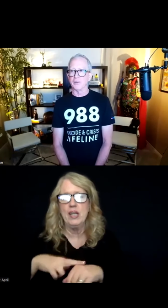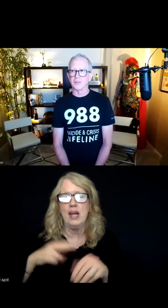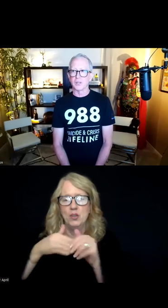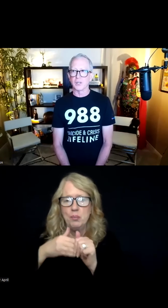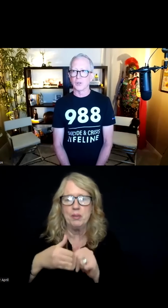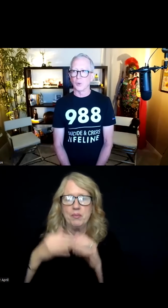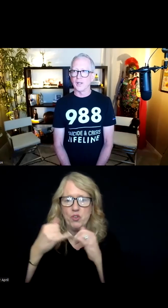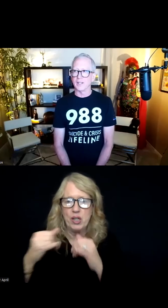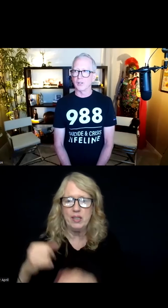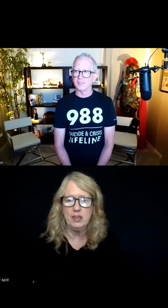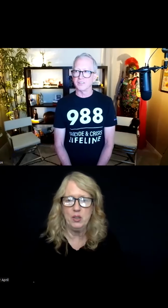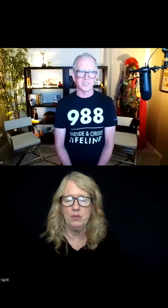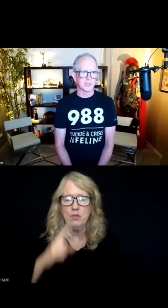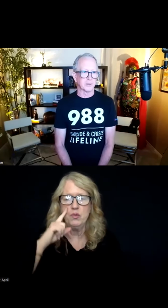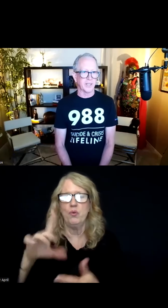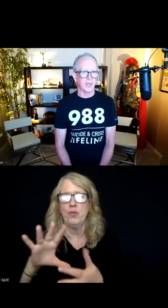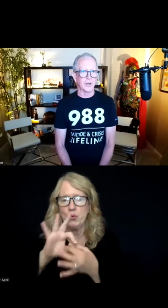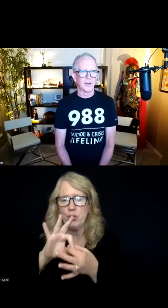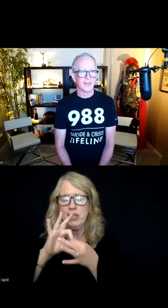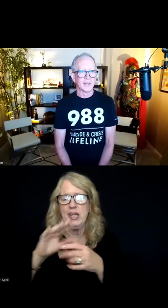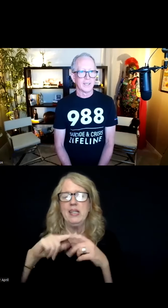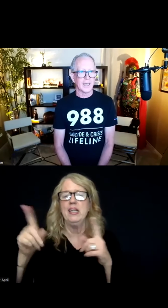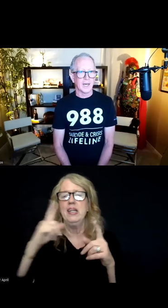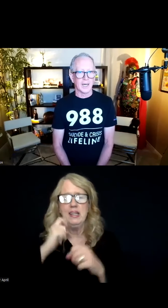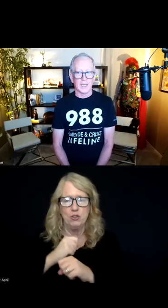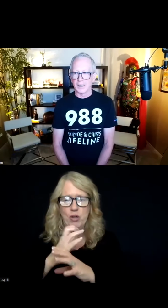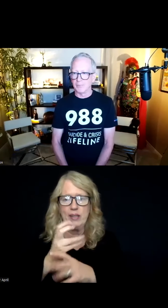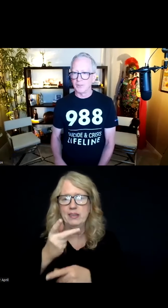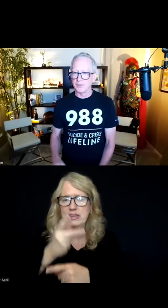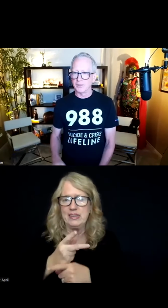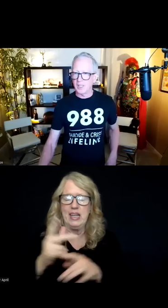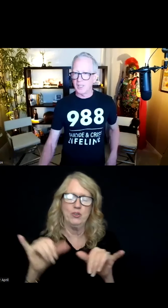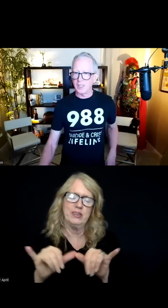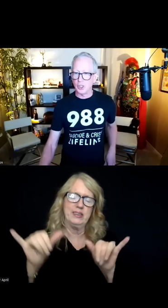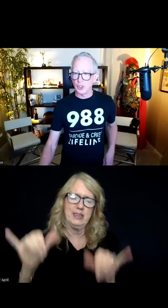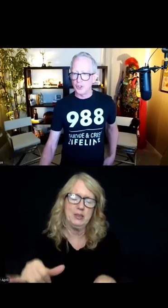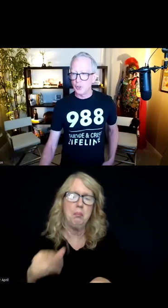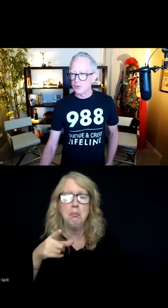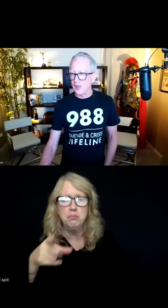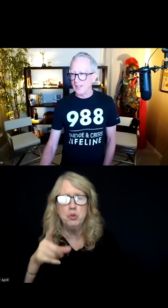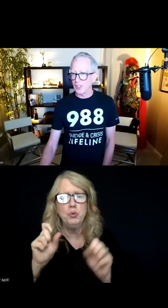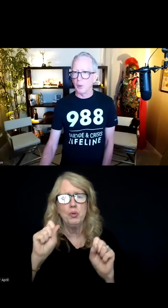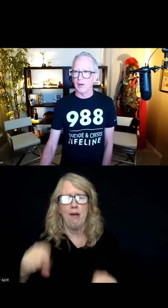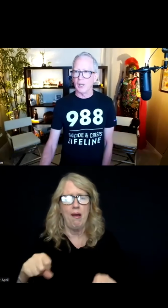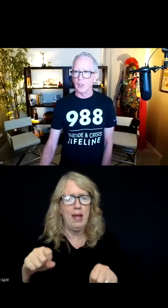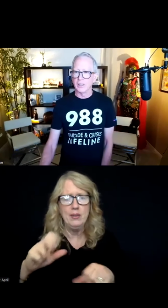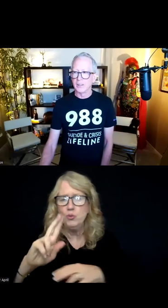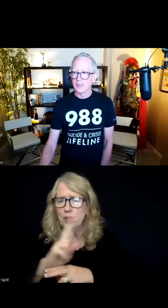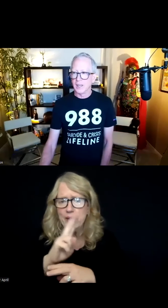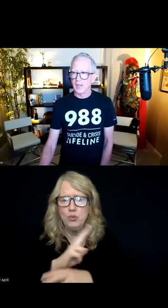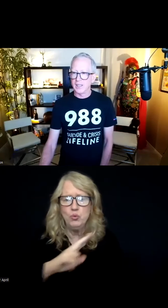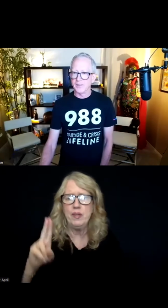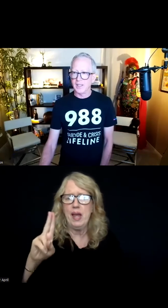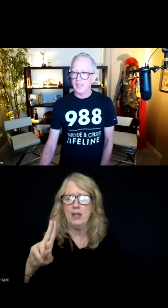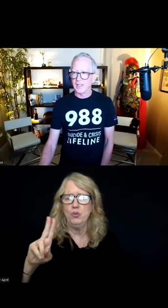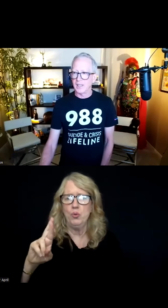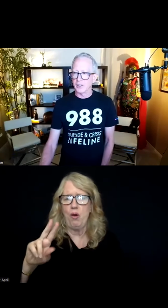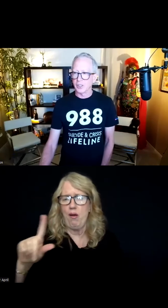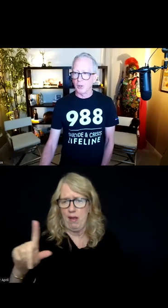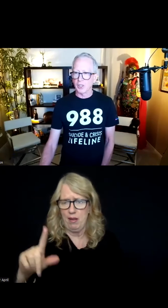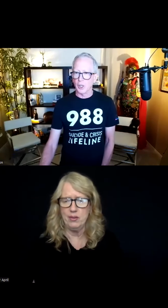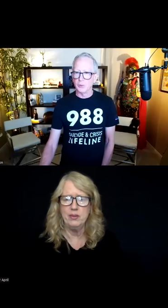behavioral health coordinated crisis system of care. So you can use that URL in